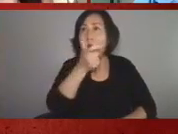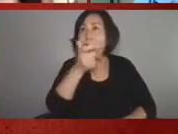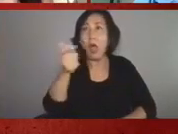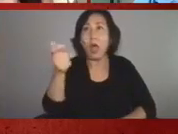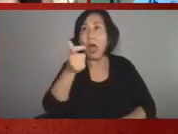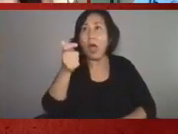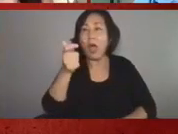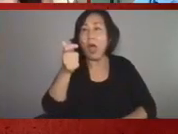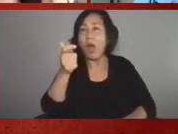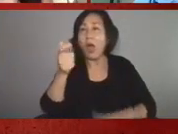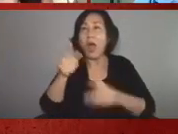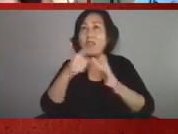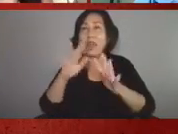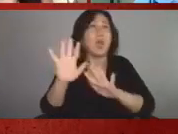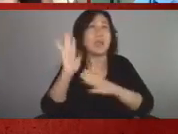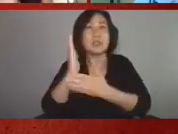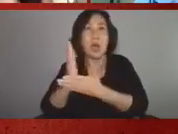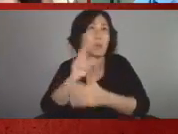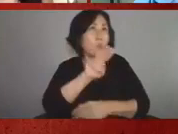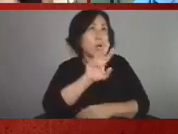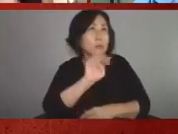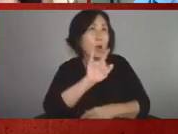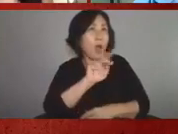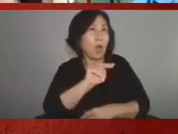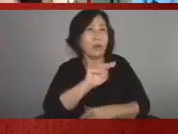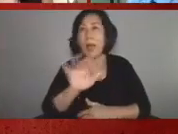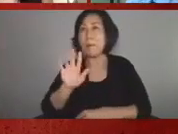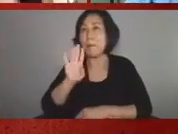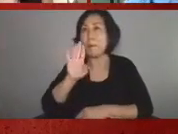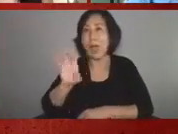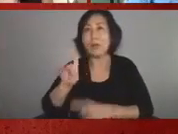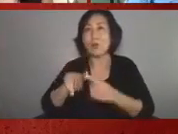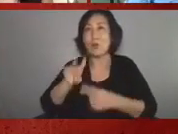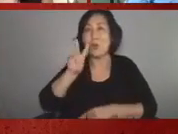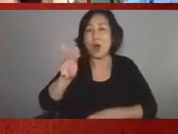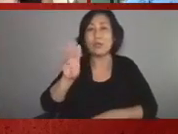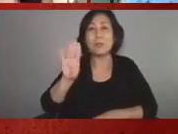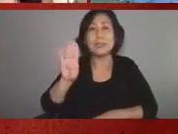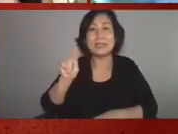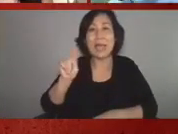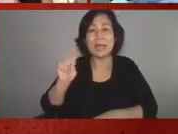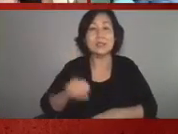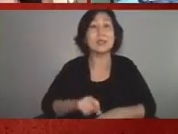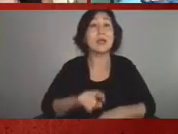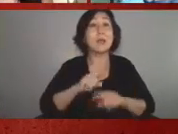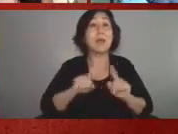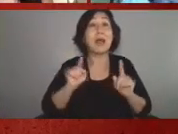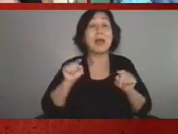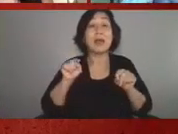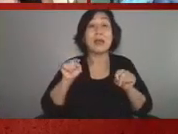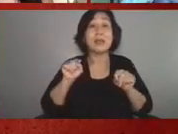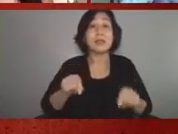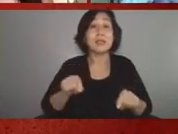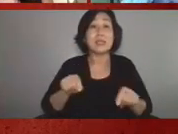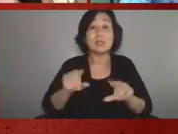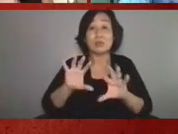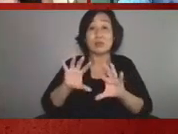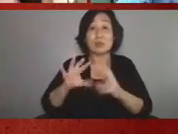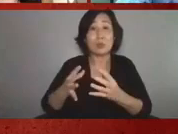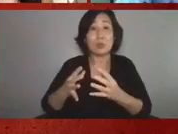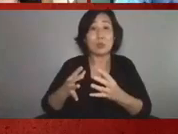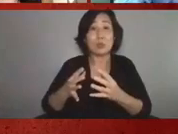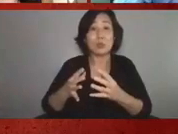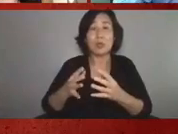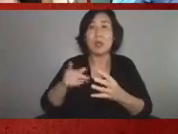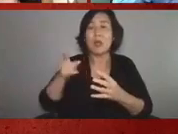Mulan, and I crawled back in. But this septet has done so much that a lot of other Asian